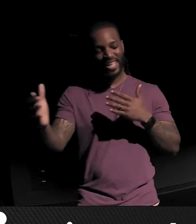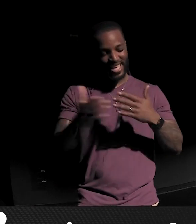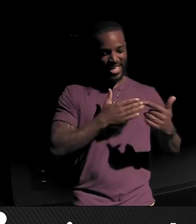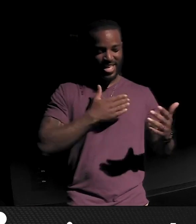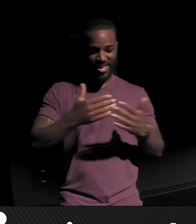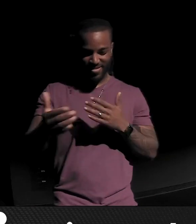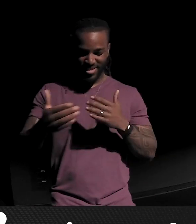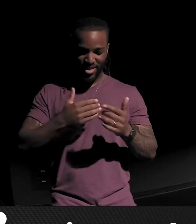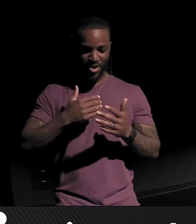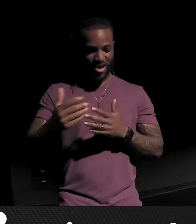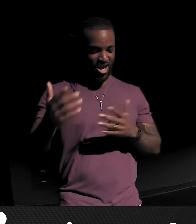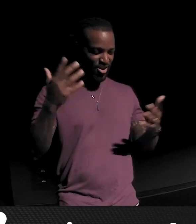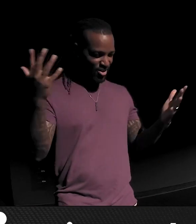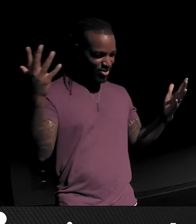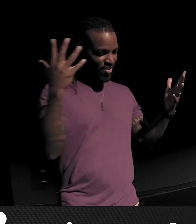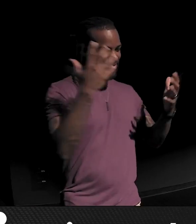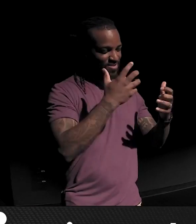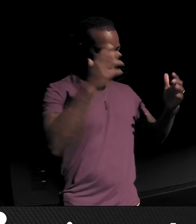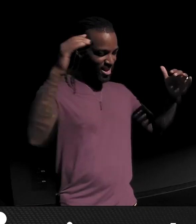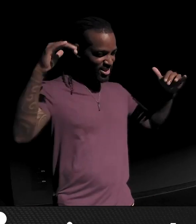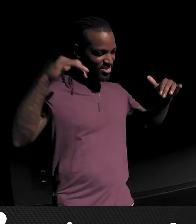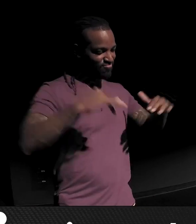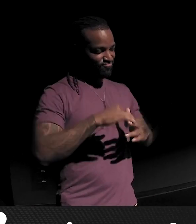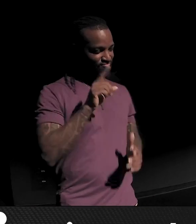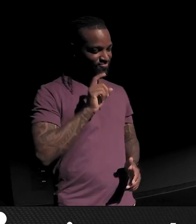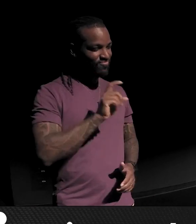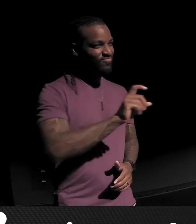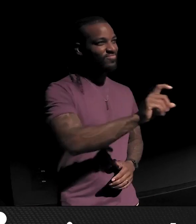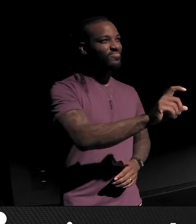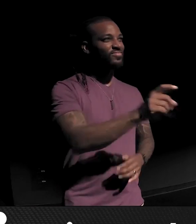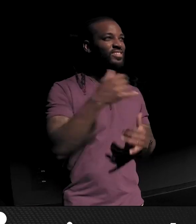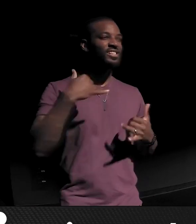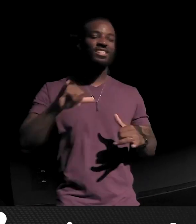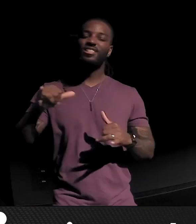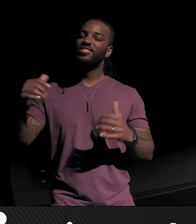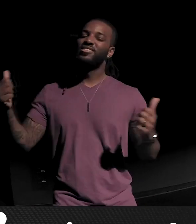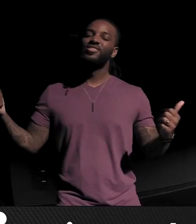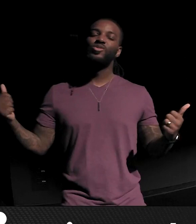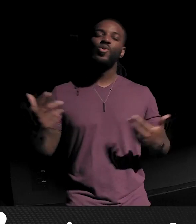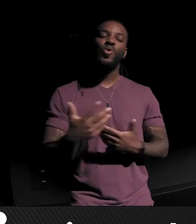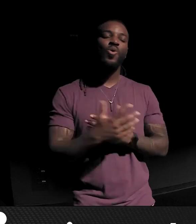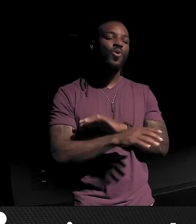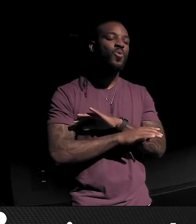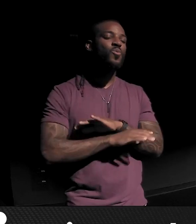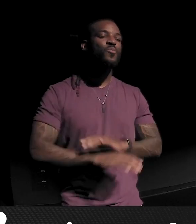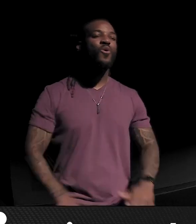shepherd. Even though I walk through the darkest valley, I fear no